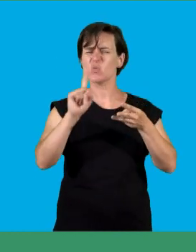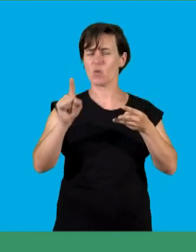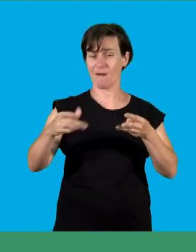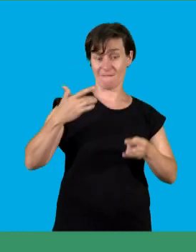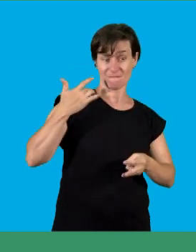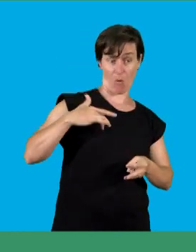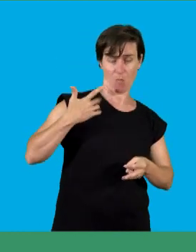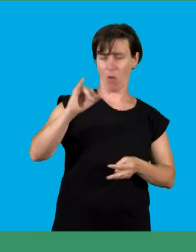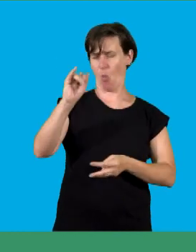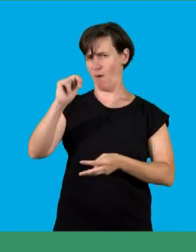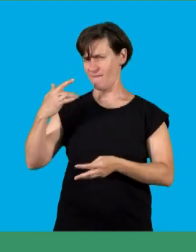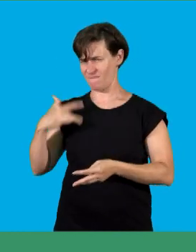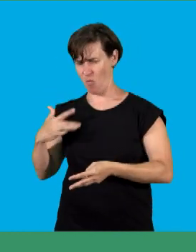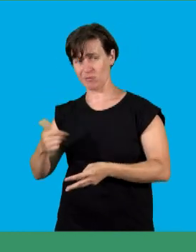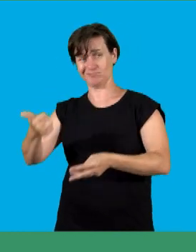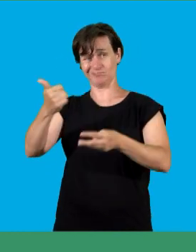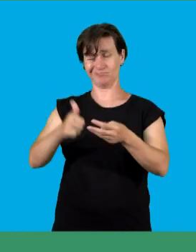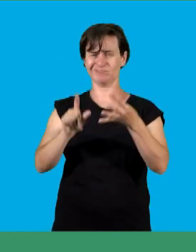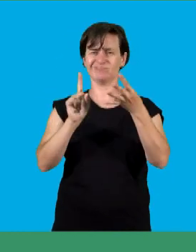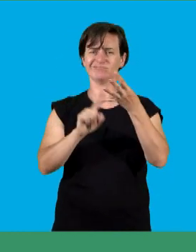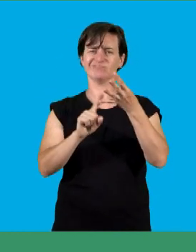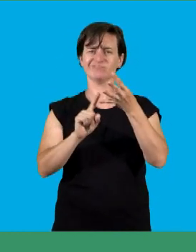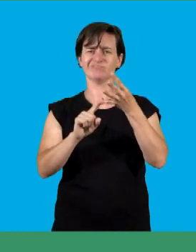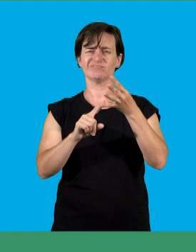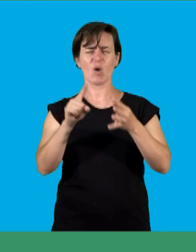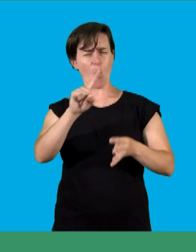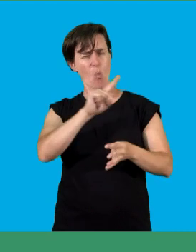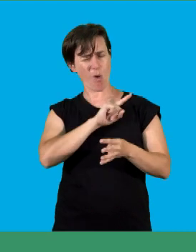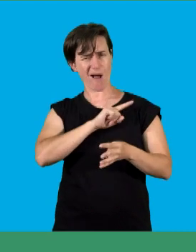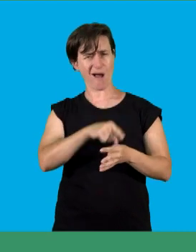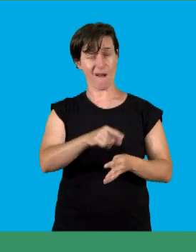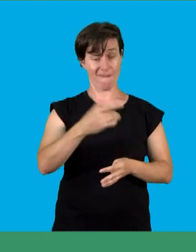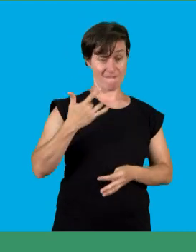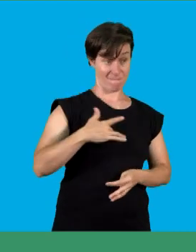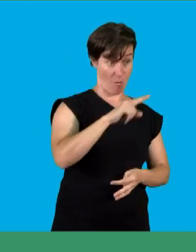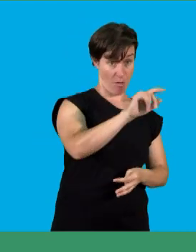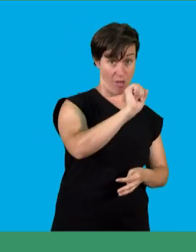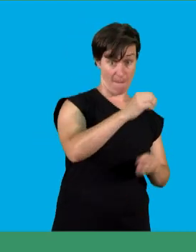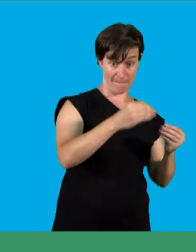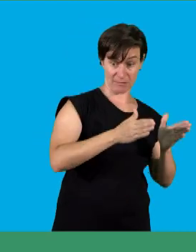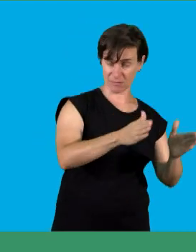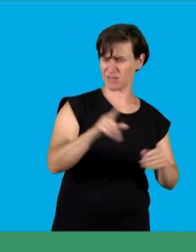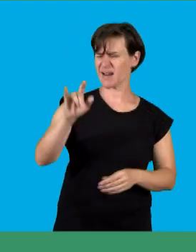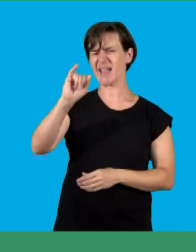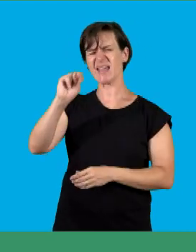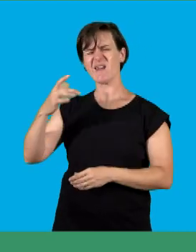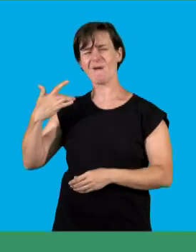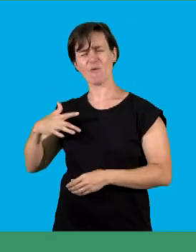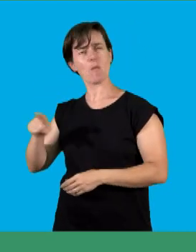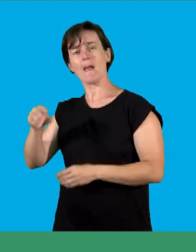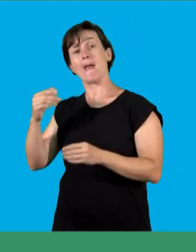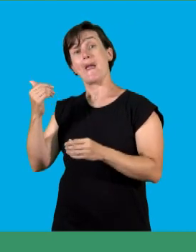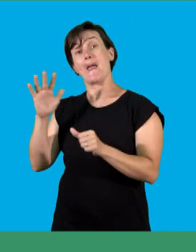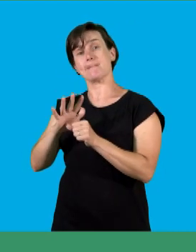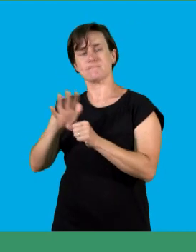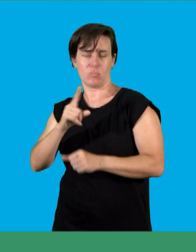and informal sectors, and lastly, we looked at the importance of the formal and informal